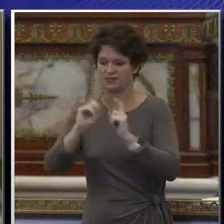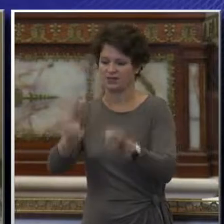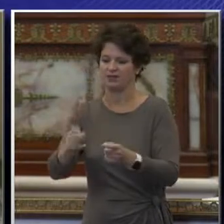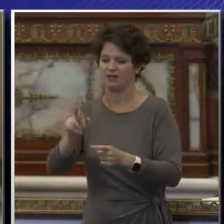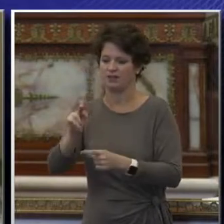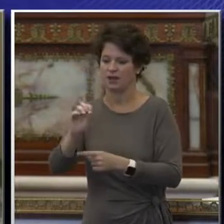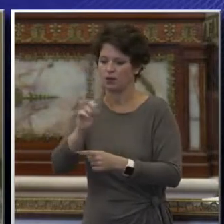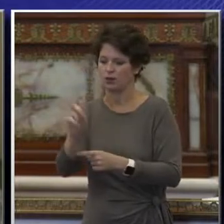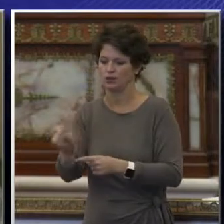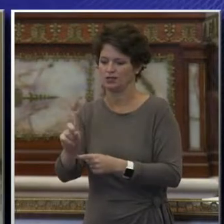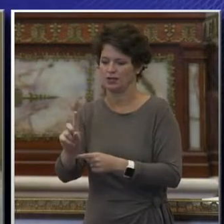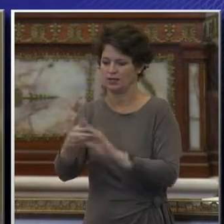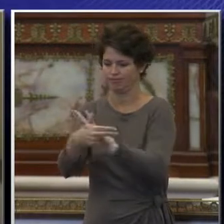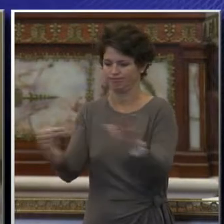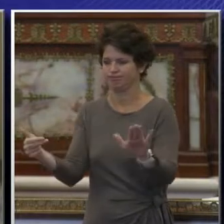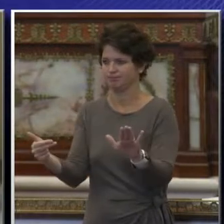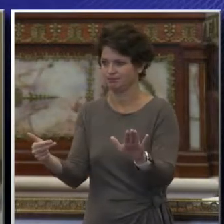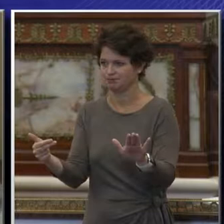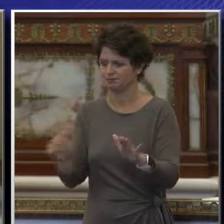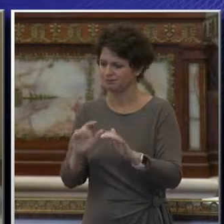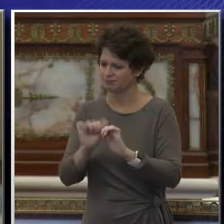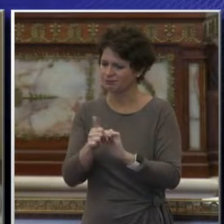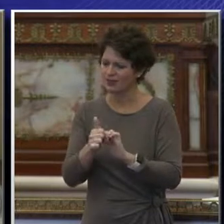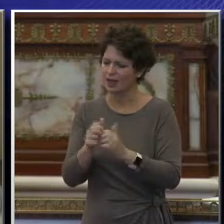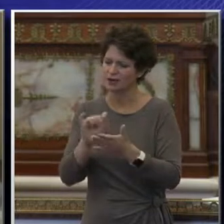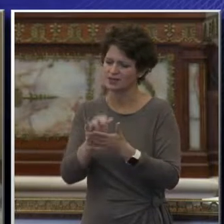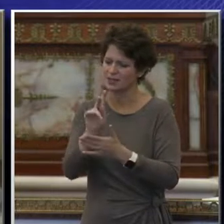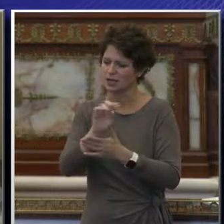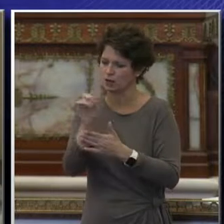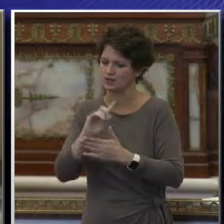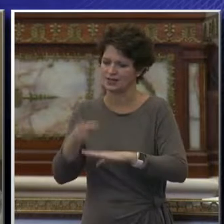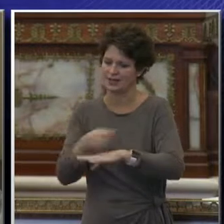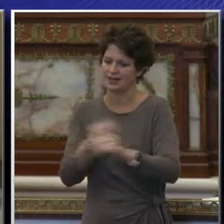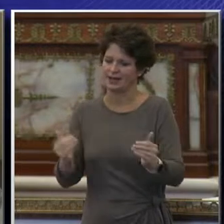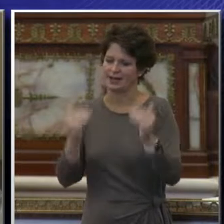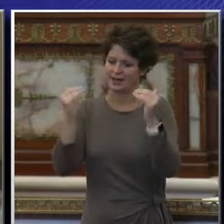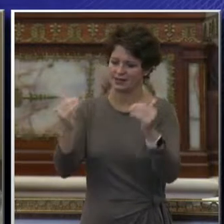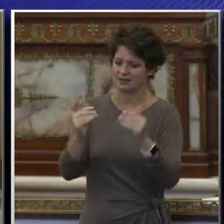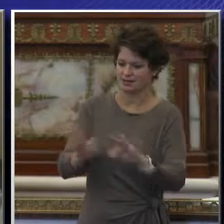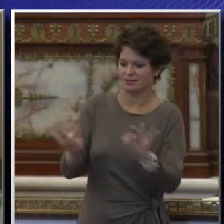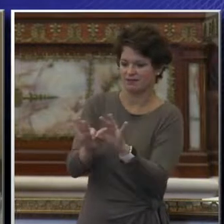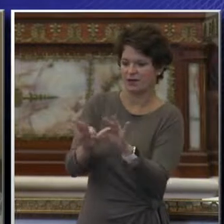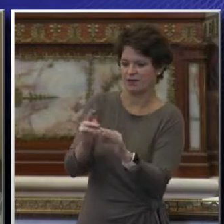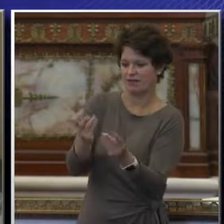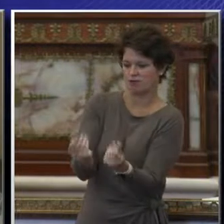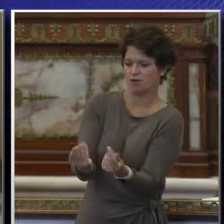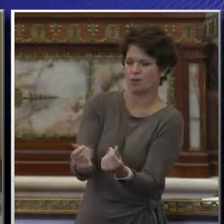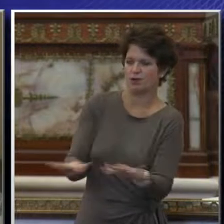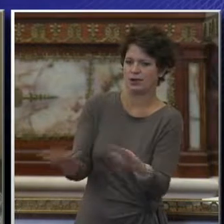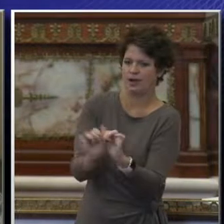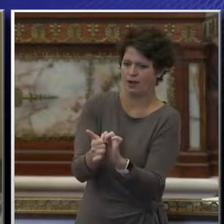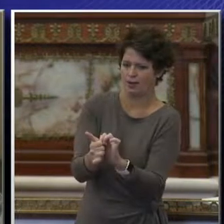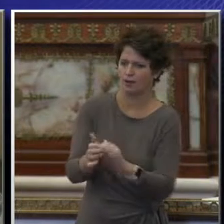status? Generally, how does that enhance the value of properties?